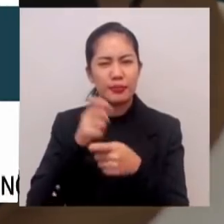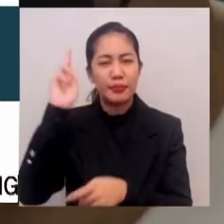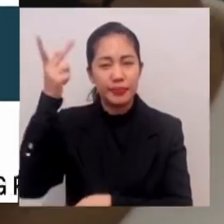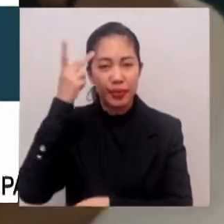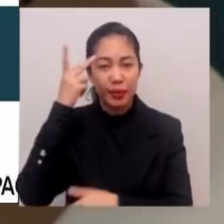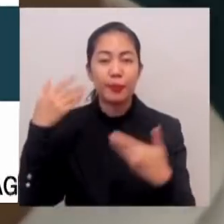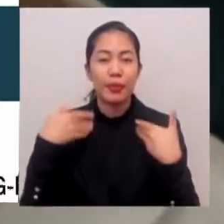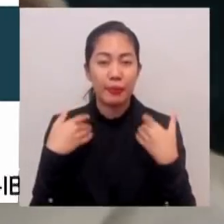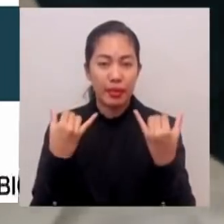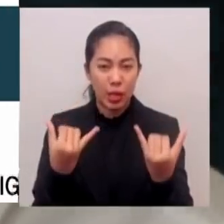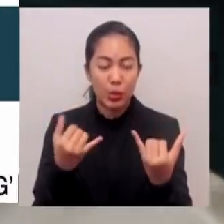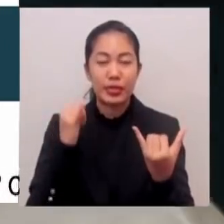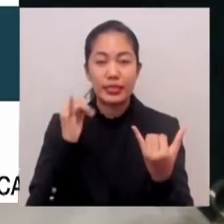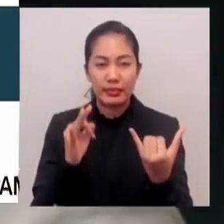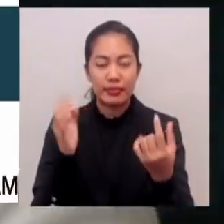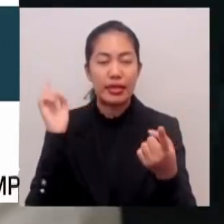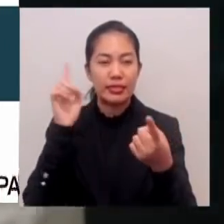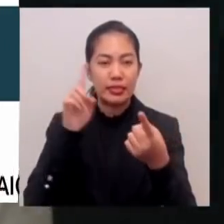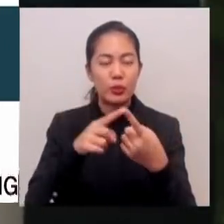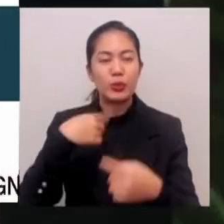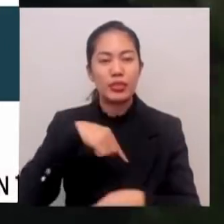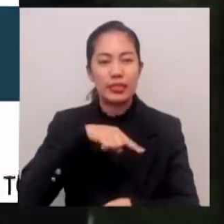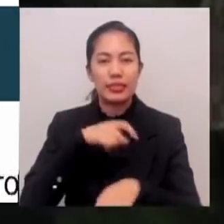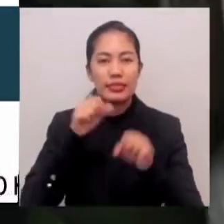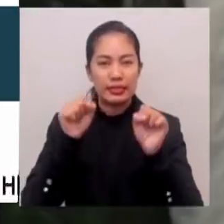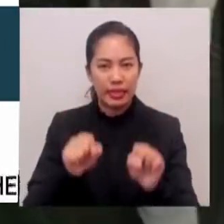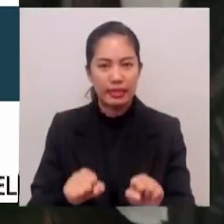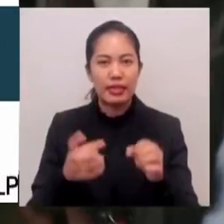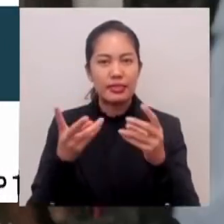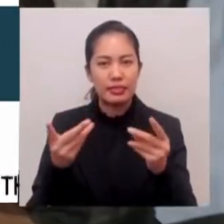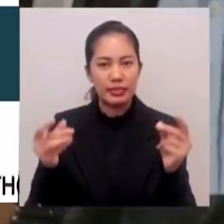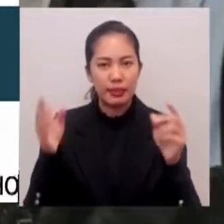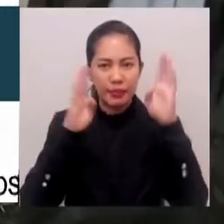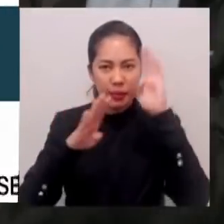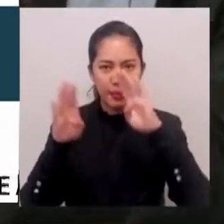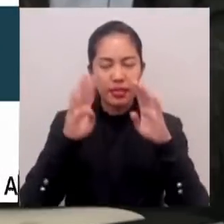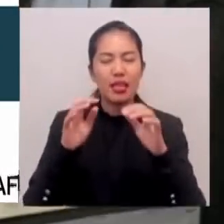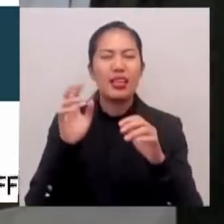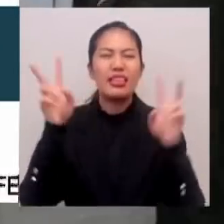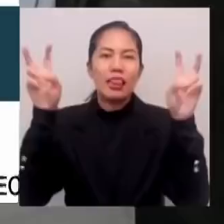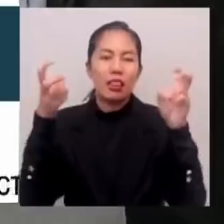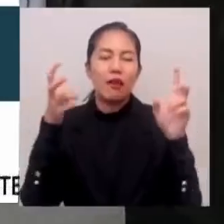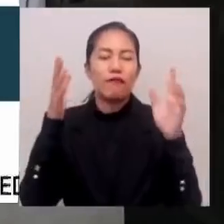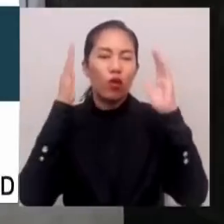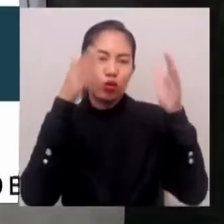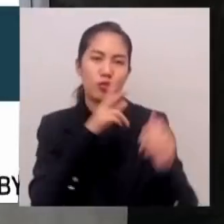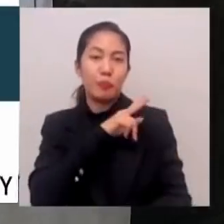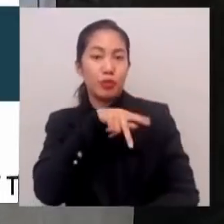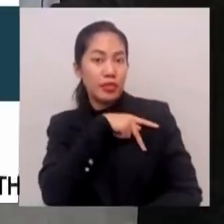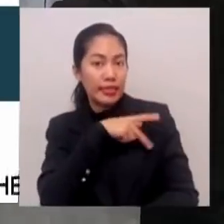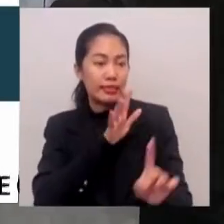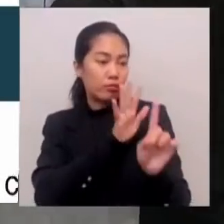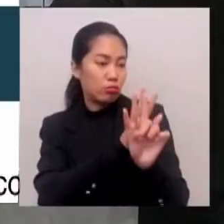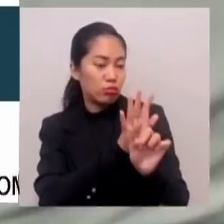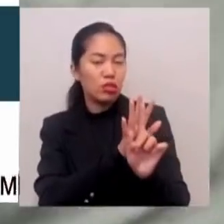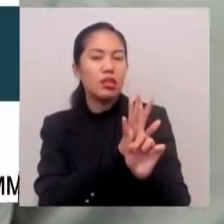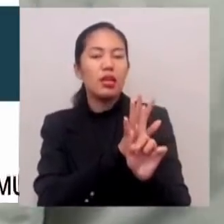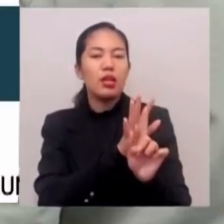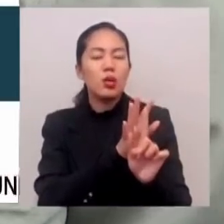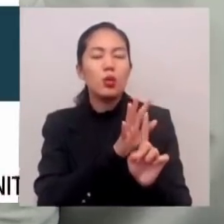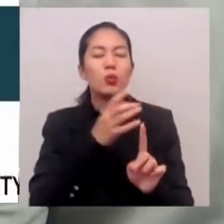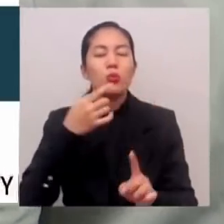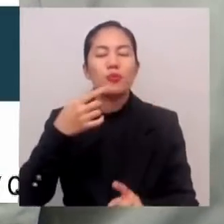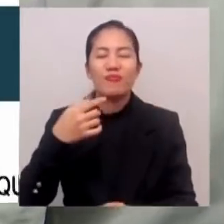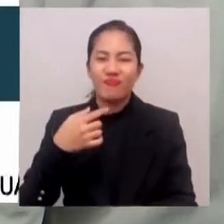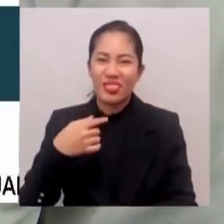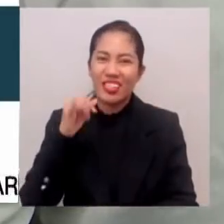such time that we can veer away and change this personality-oriented politics, we will always be experiencing this